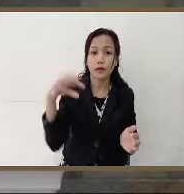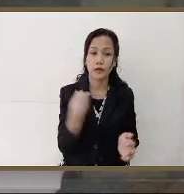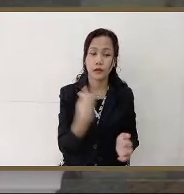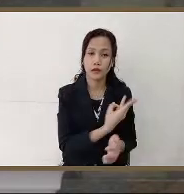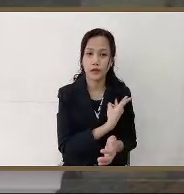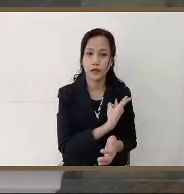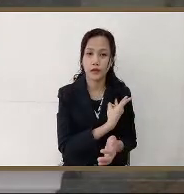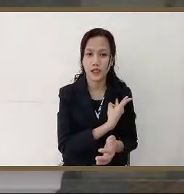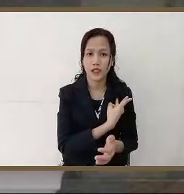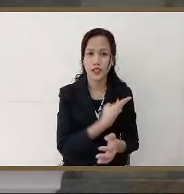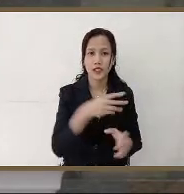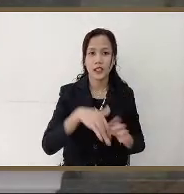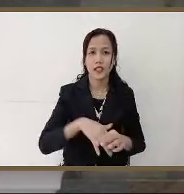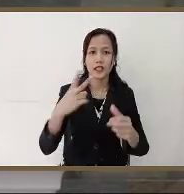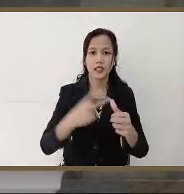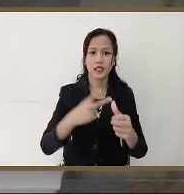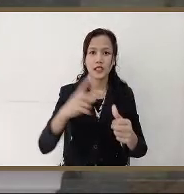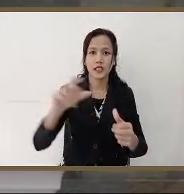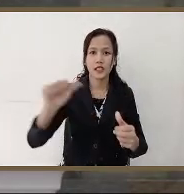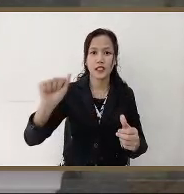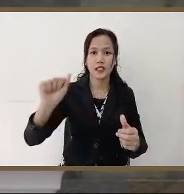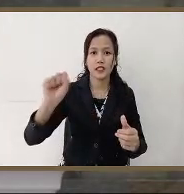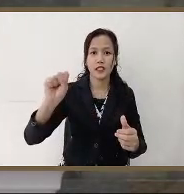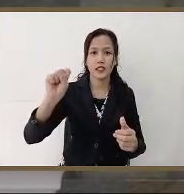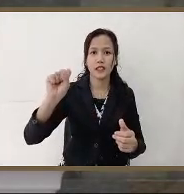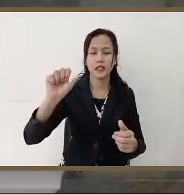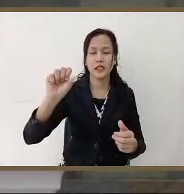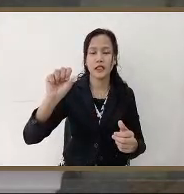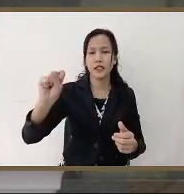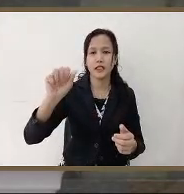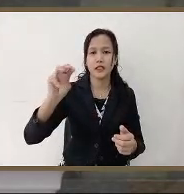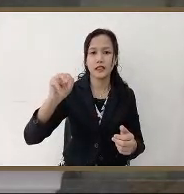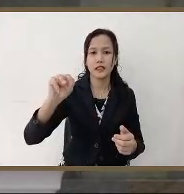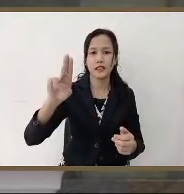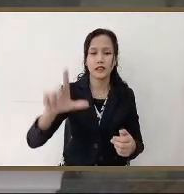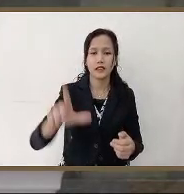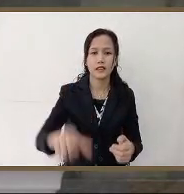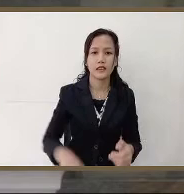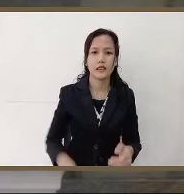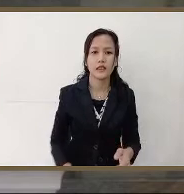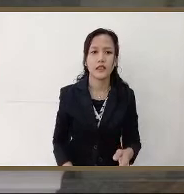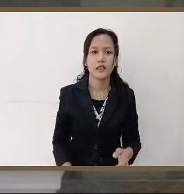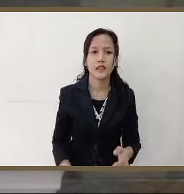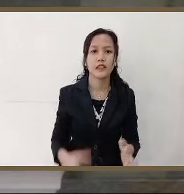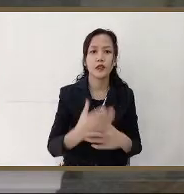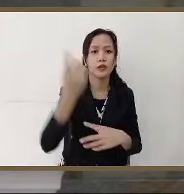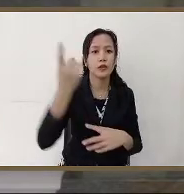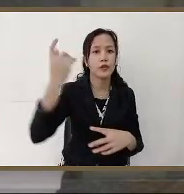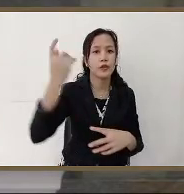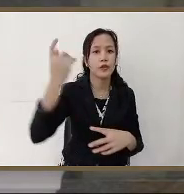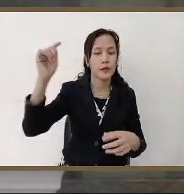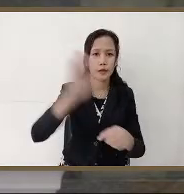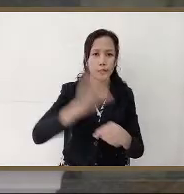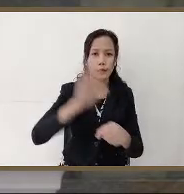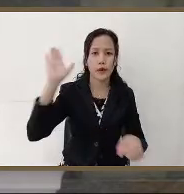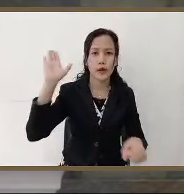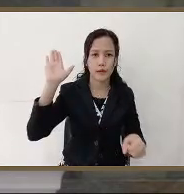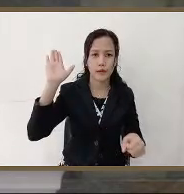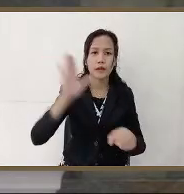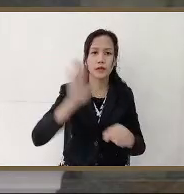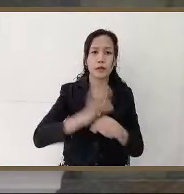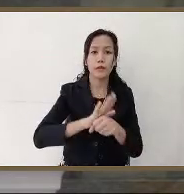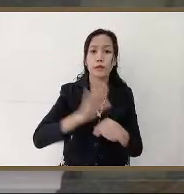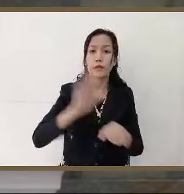makikita natin sa 2 Samuel ang Panginoong Hesukristo through the Davidic covenant na pinangako that it